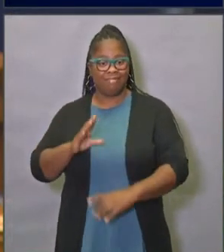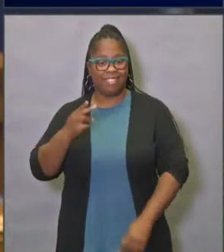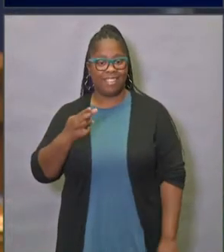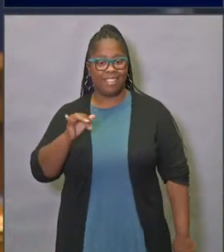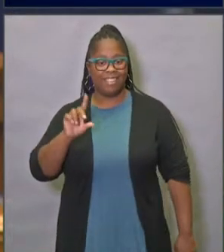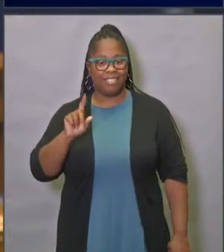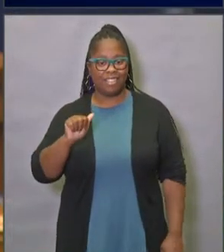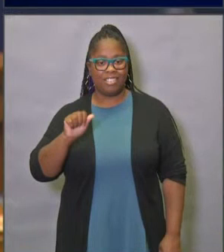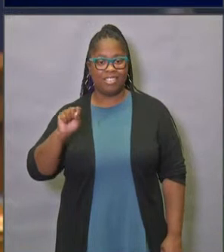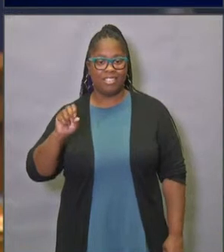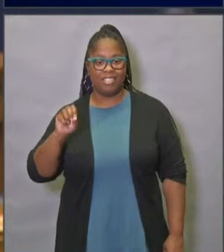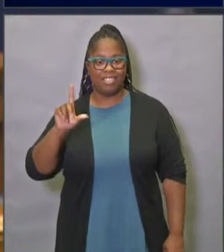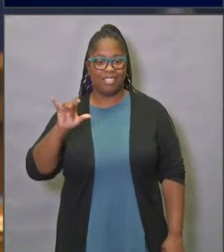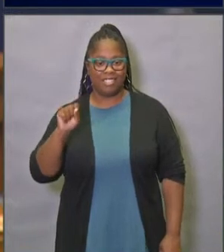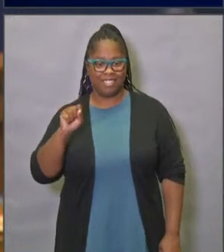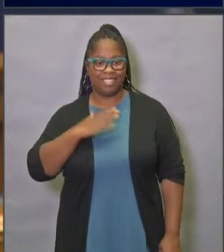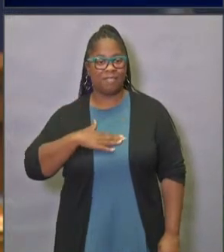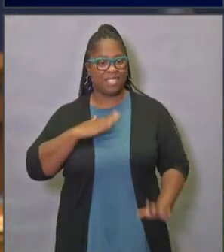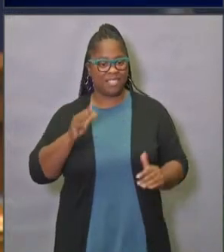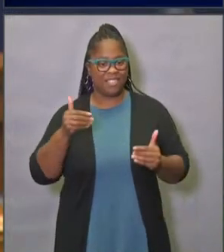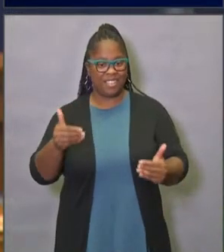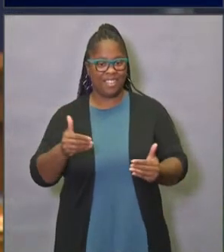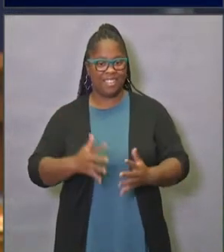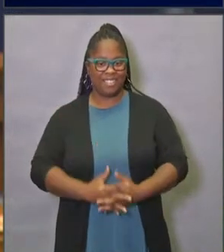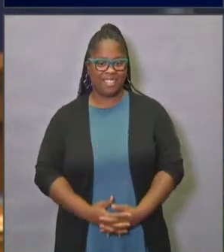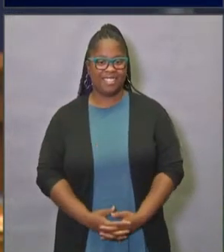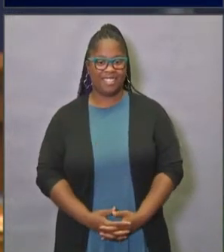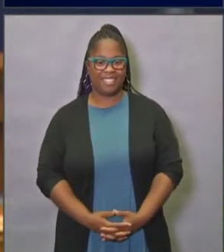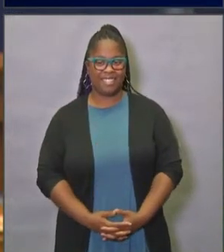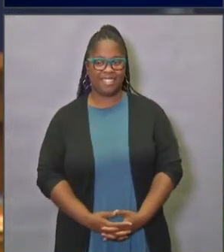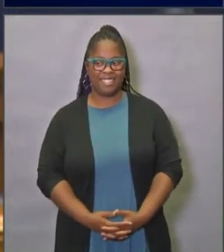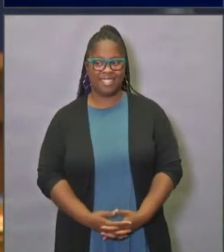Supervisor Hilda Fleece. Please go ahead.